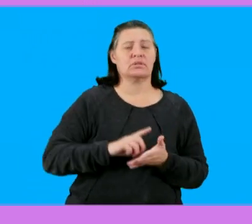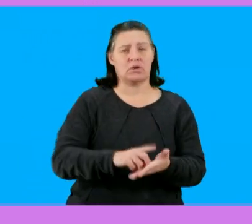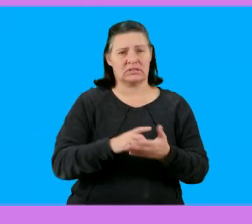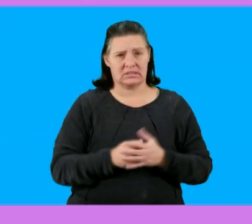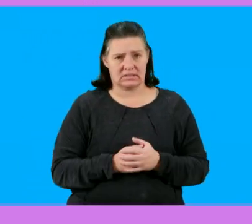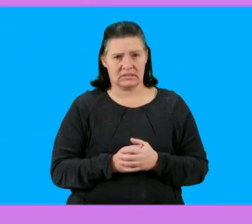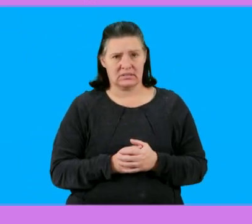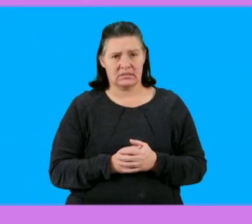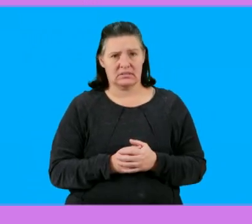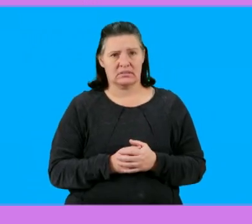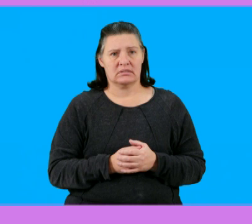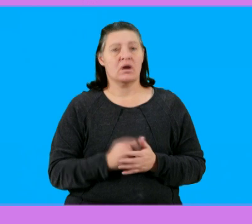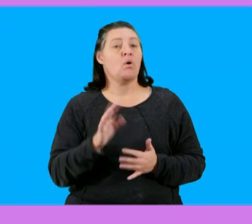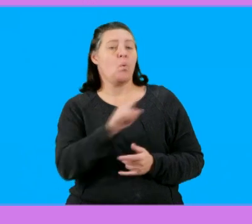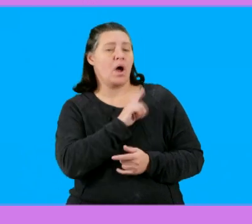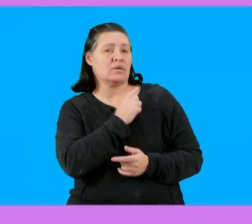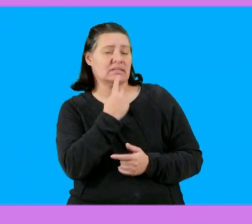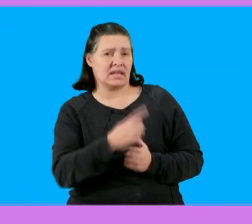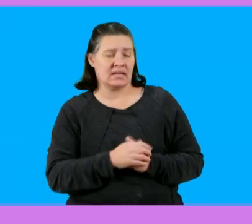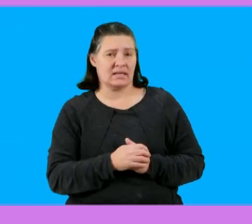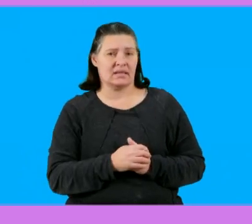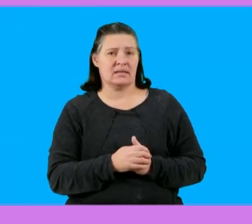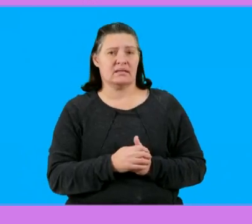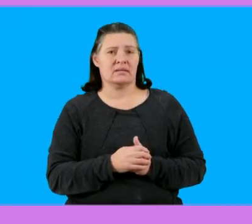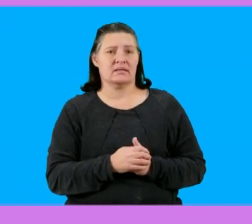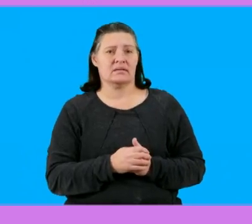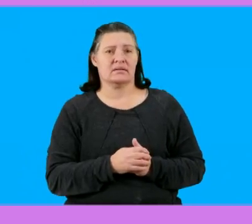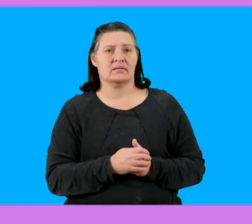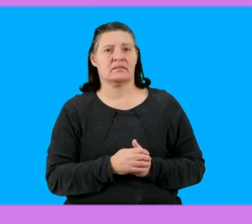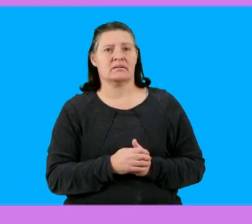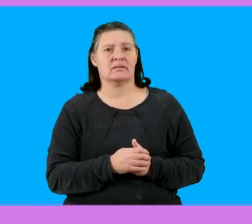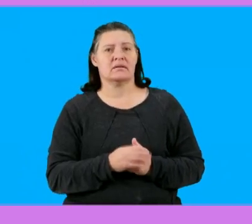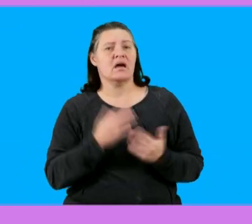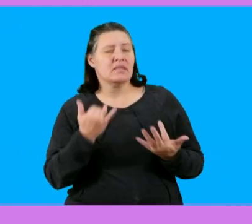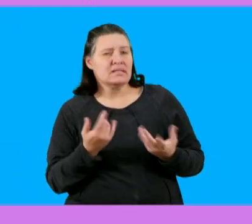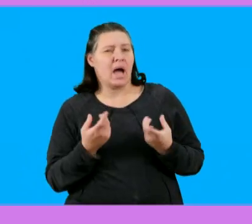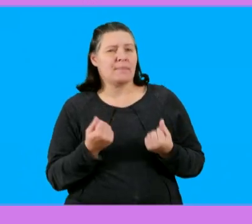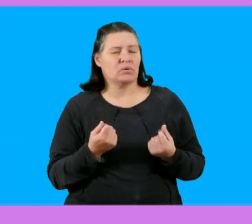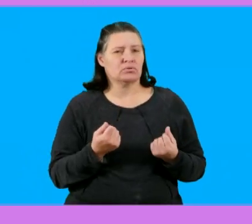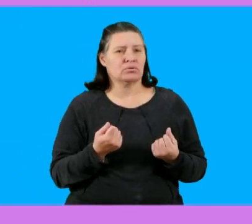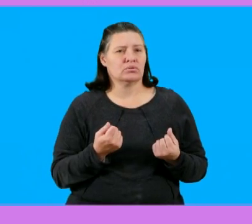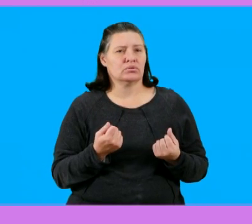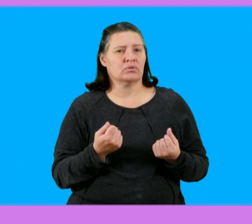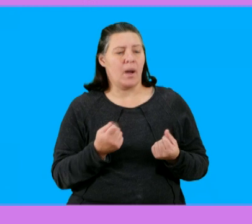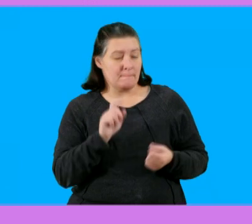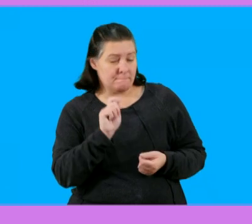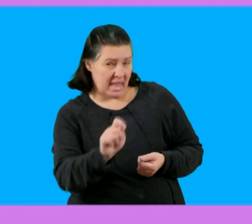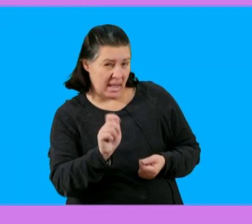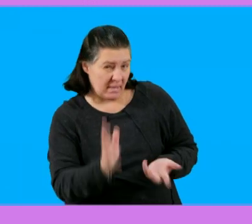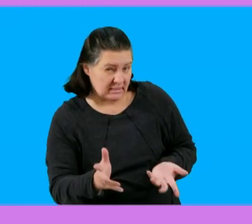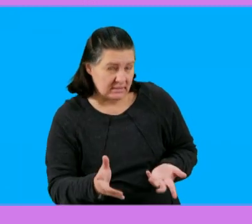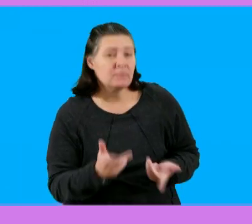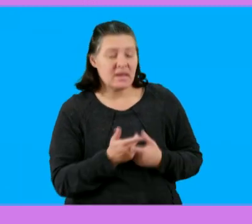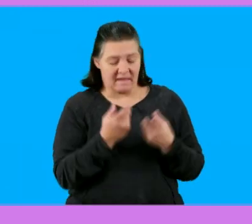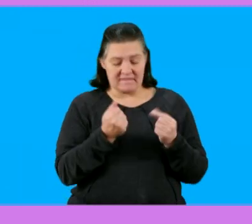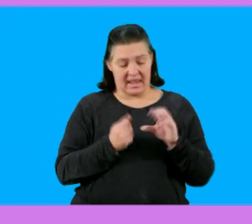deposit. So therefore, we will now say, if we quickly go back to see, this is the amount that must be paid, right?